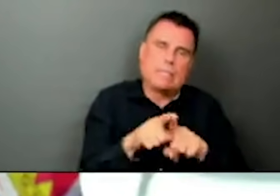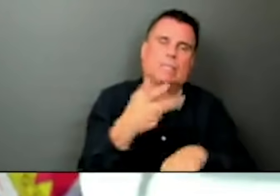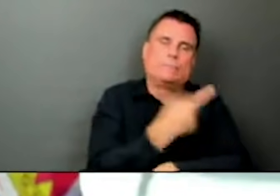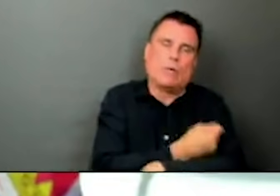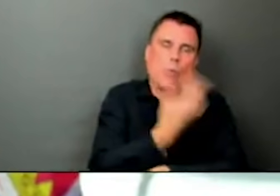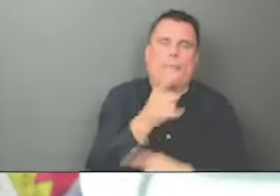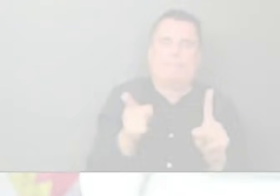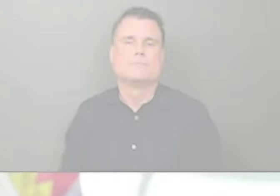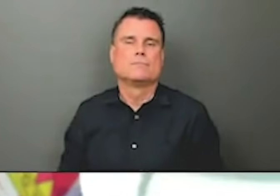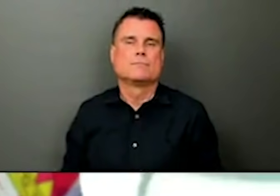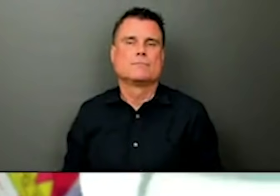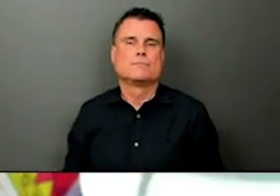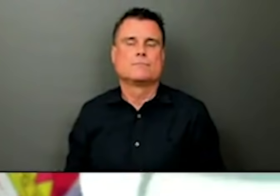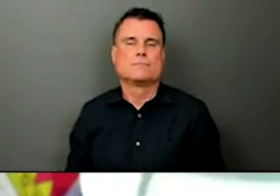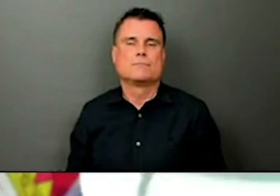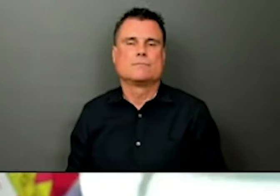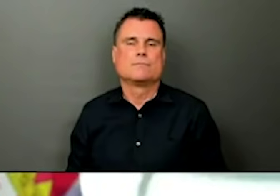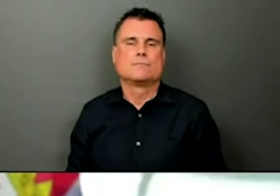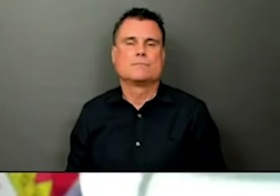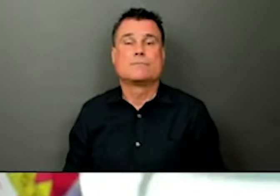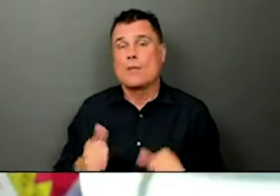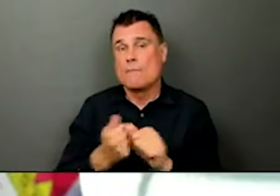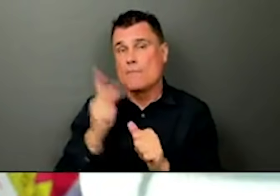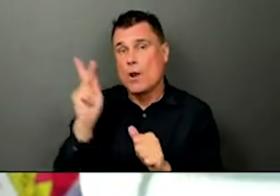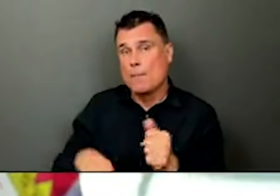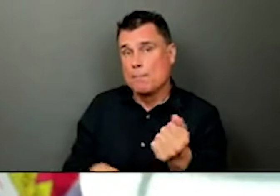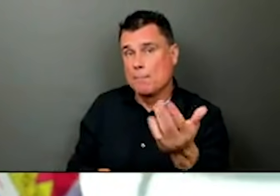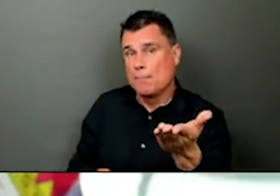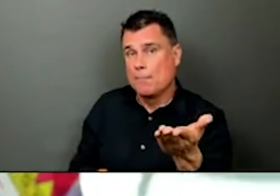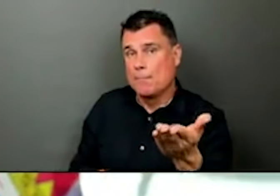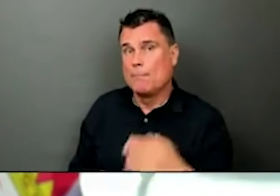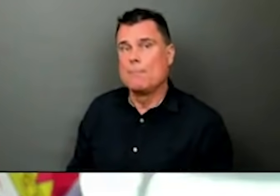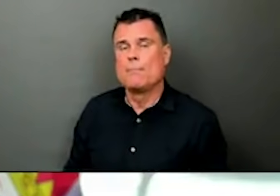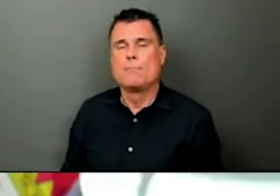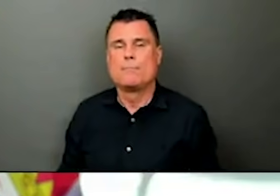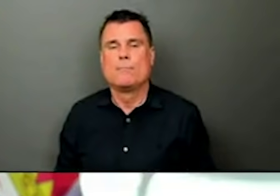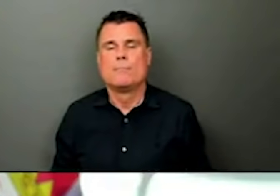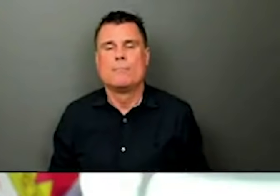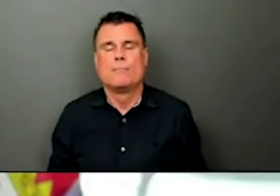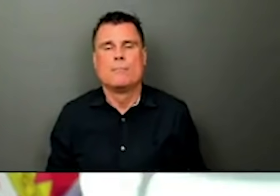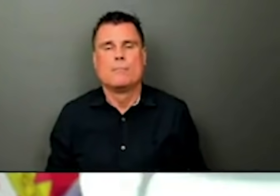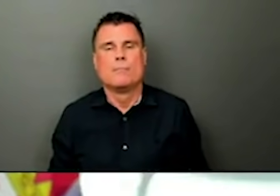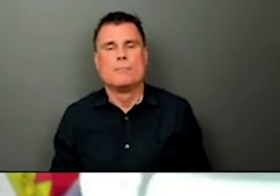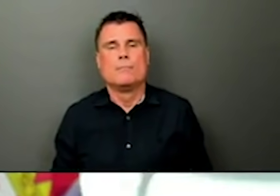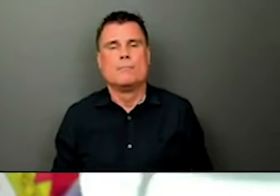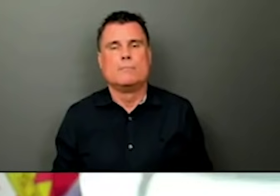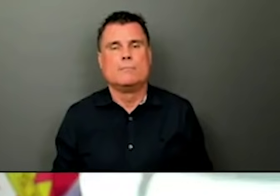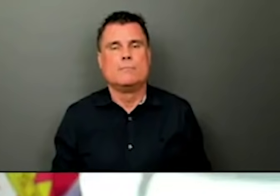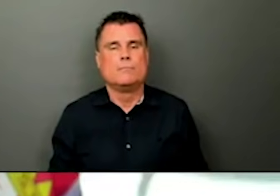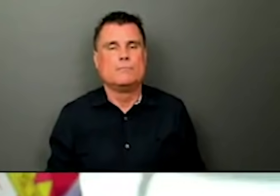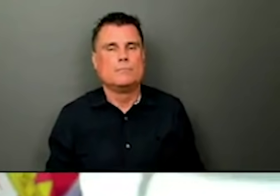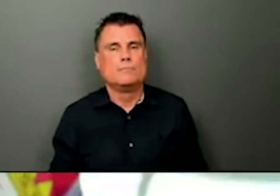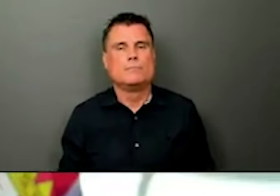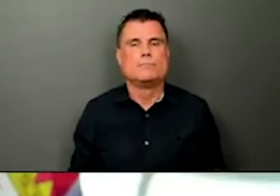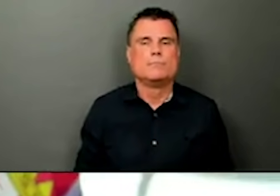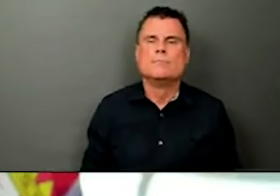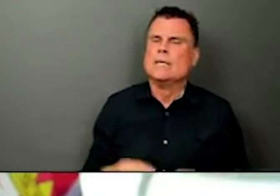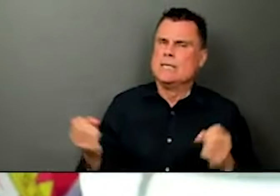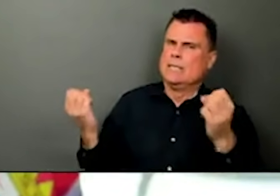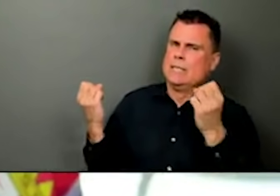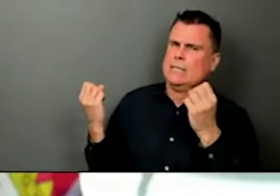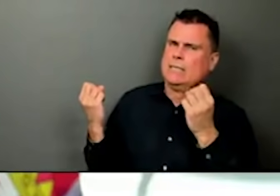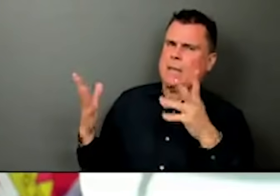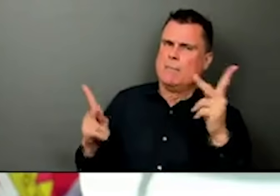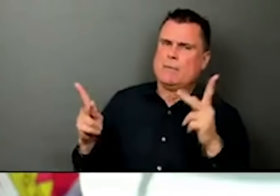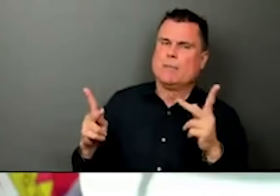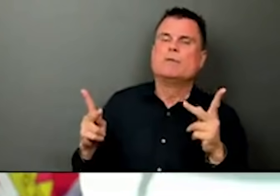dose of AstraZeneca. Dr. Gustafson, you heard today that many people who received AstraZeneca as the first dose are still trying to determine whether to get AZ